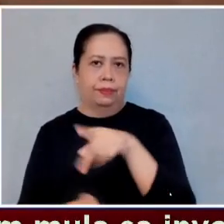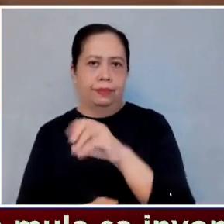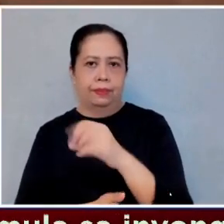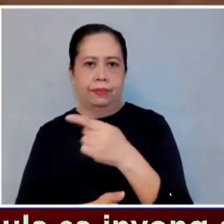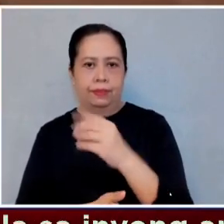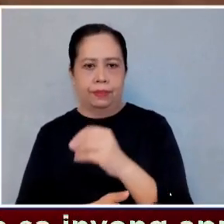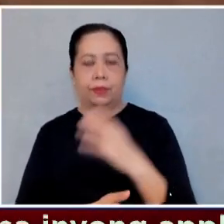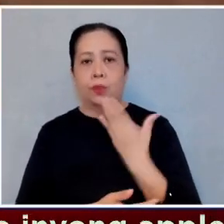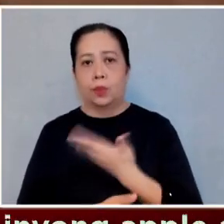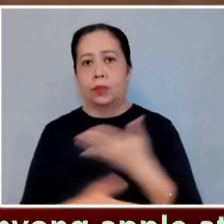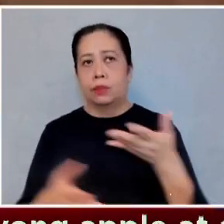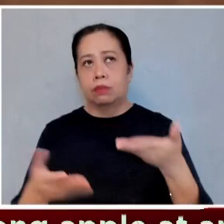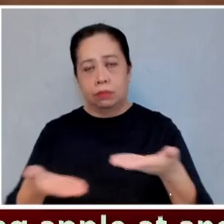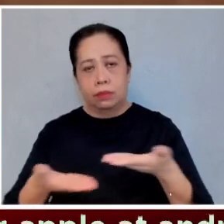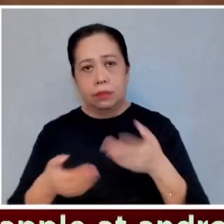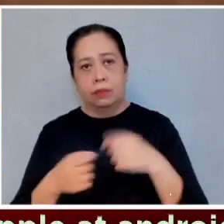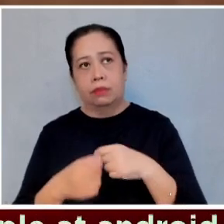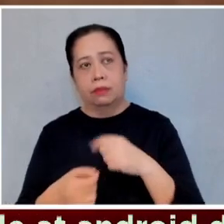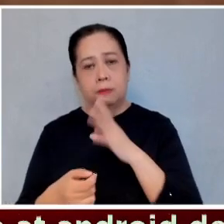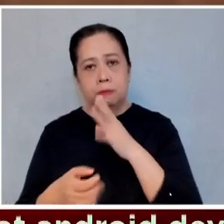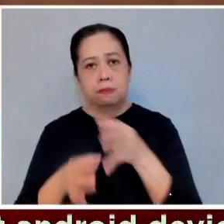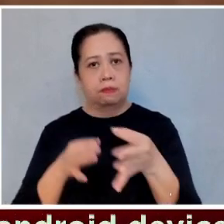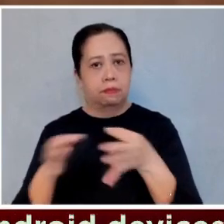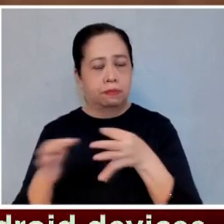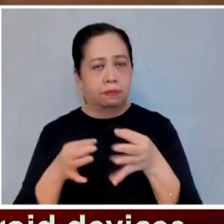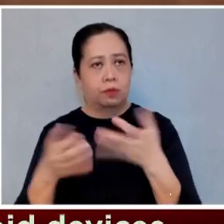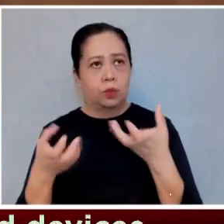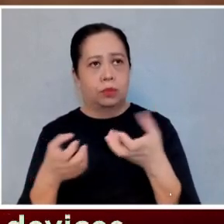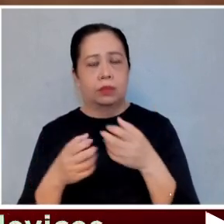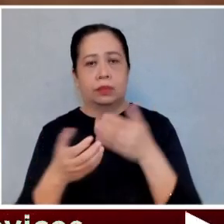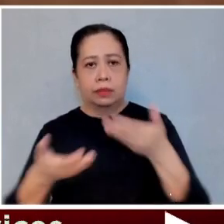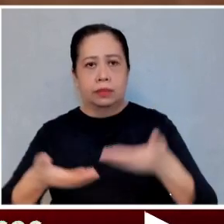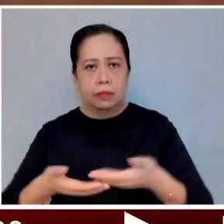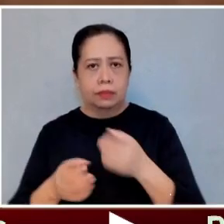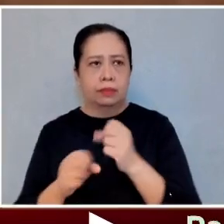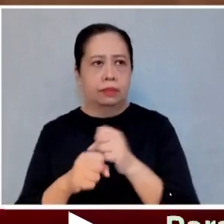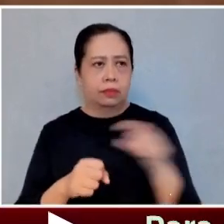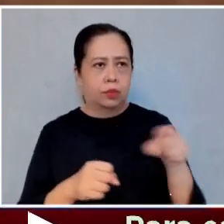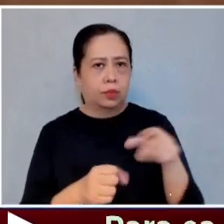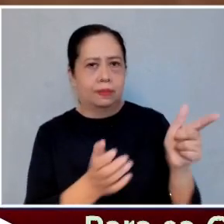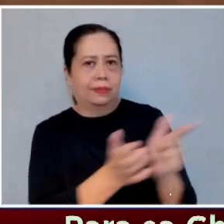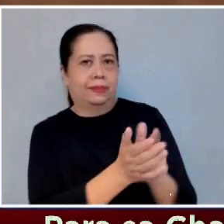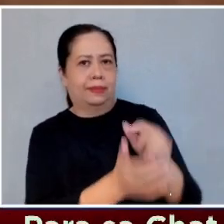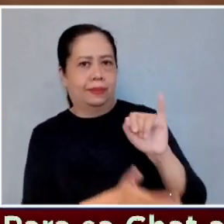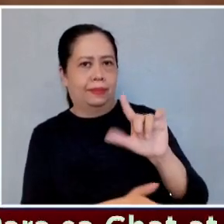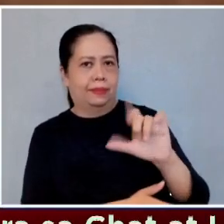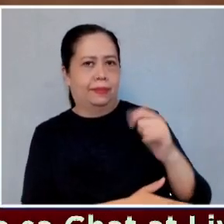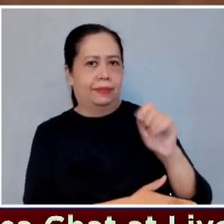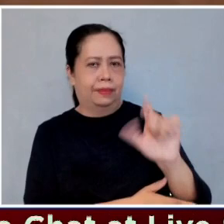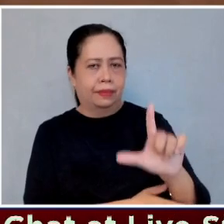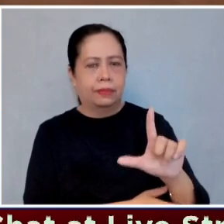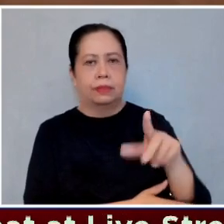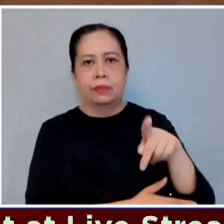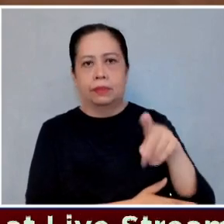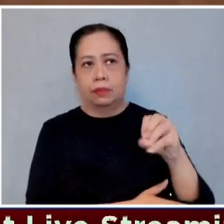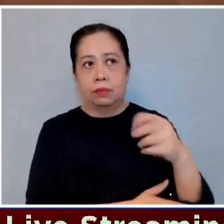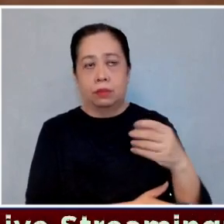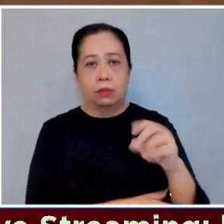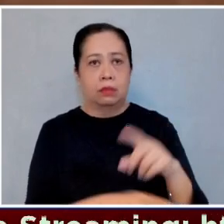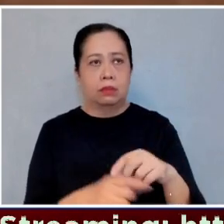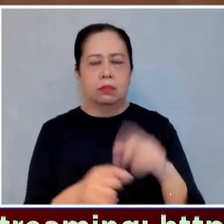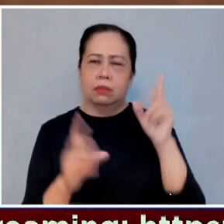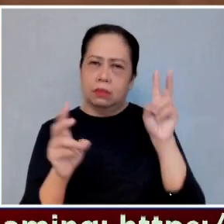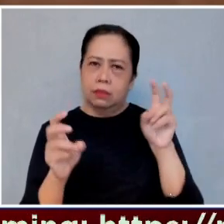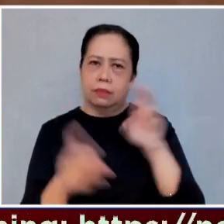do welcome their statement. We do want to work with them to crack down on the illegal pogos. But as to whether or not to ban